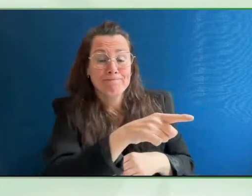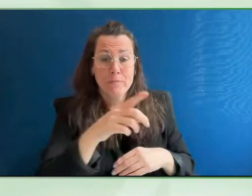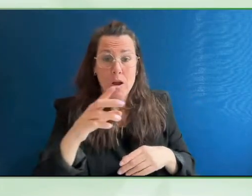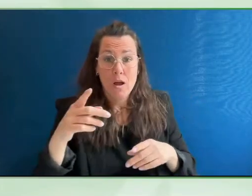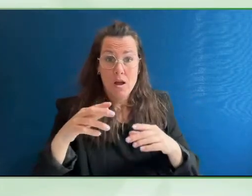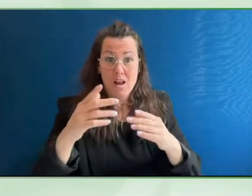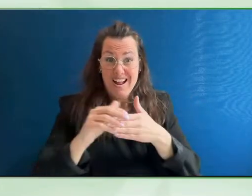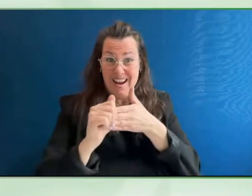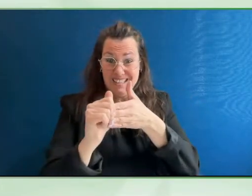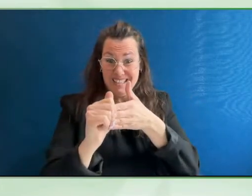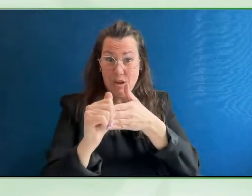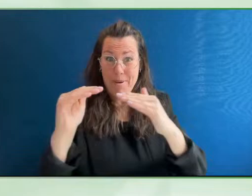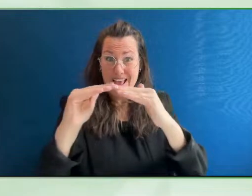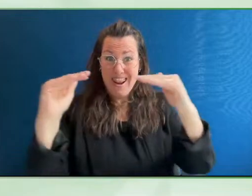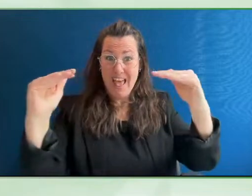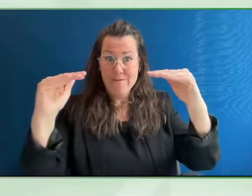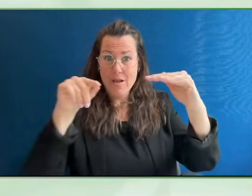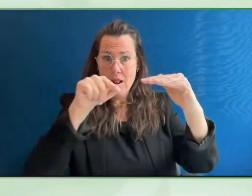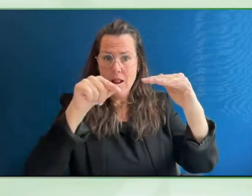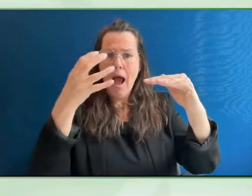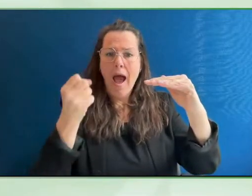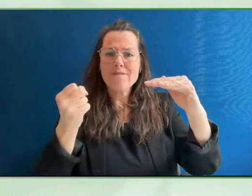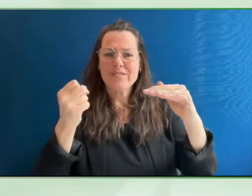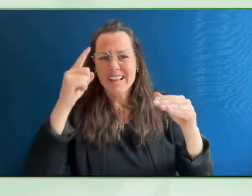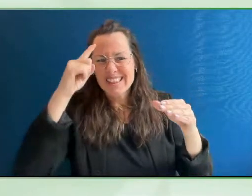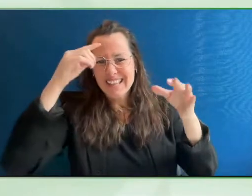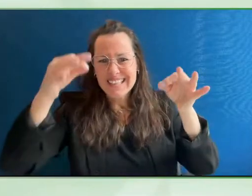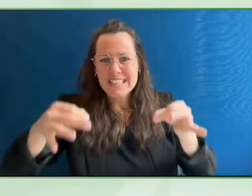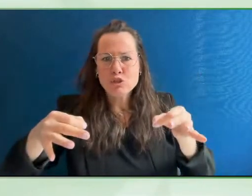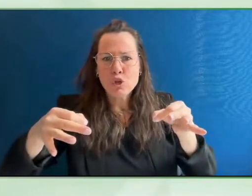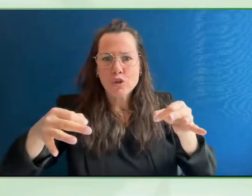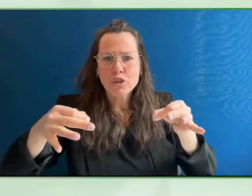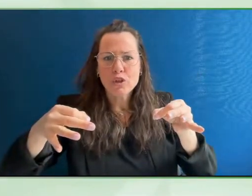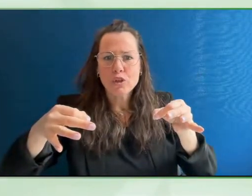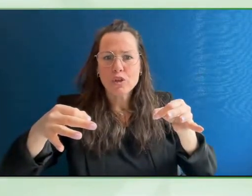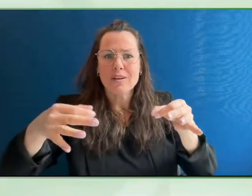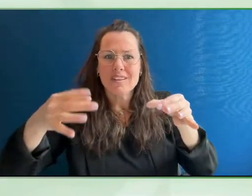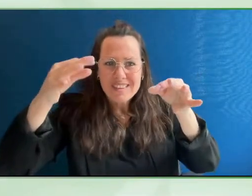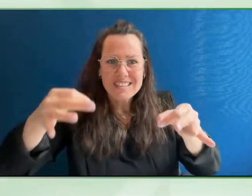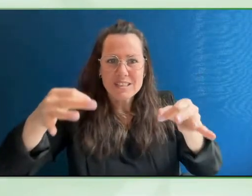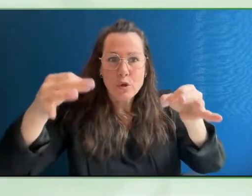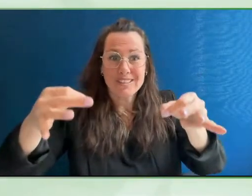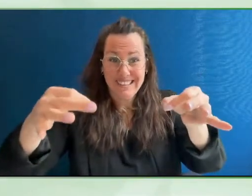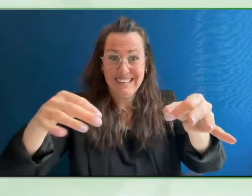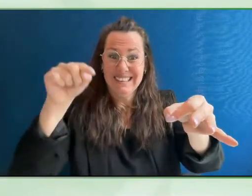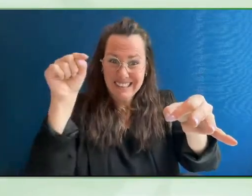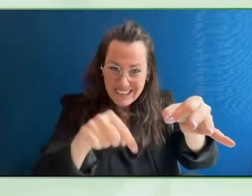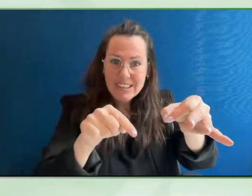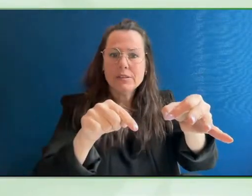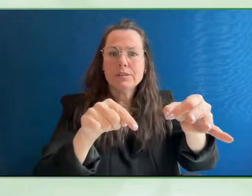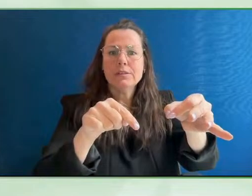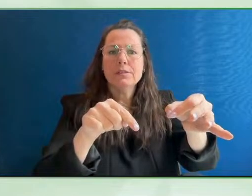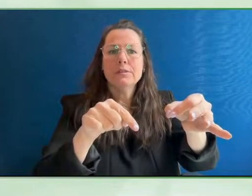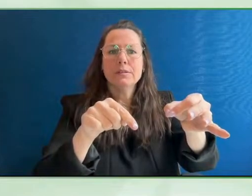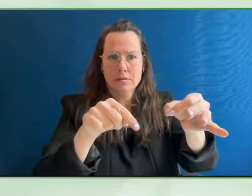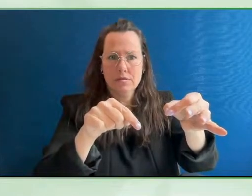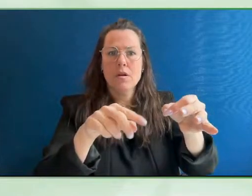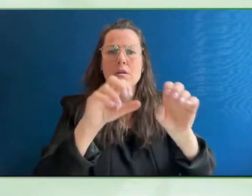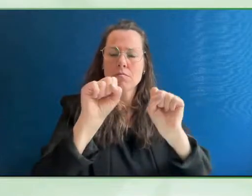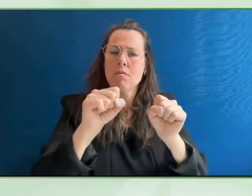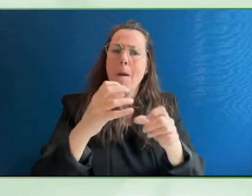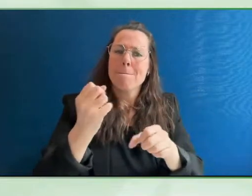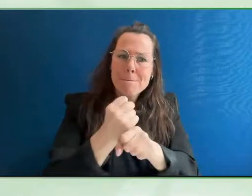forget that leaders are people themselves as well, and they want to have a safe space where they can share their aspects of themselves that may not be something that's